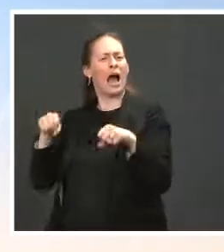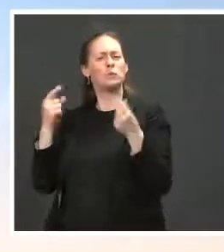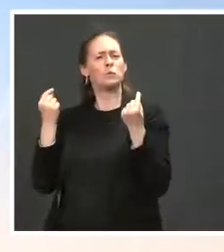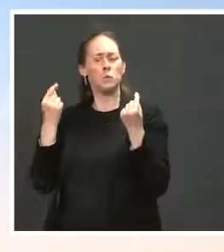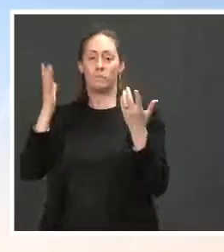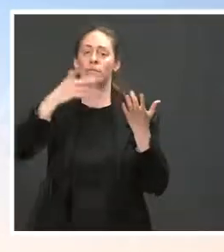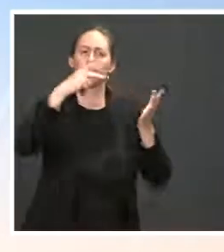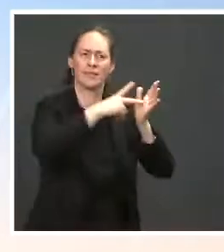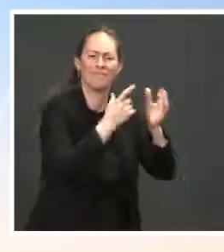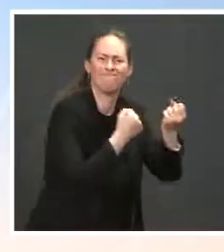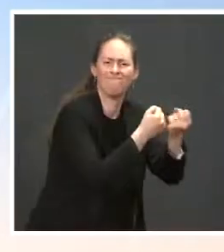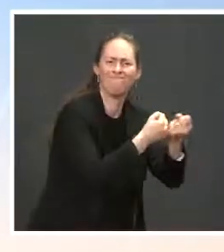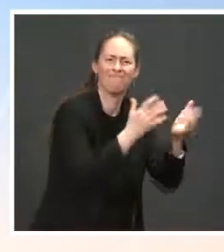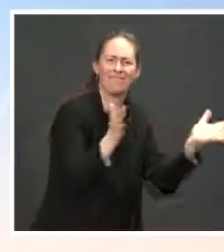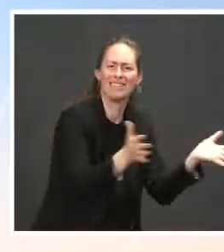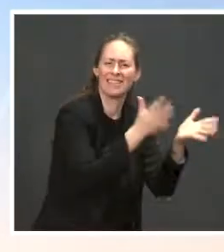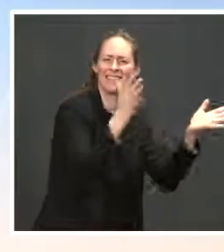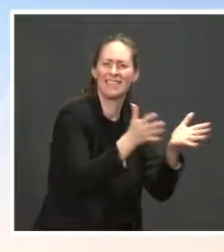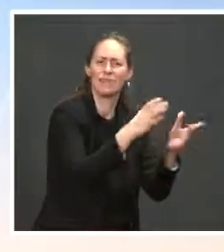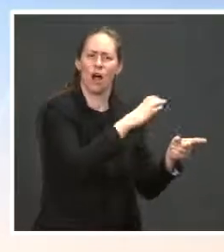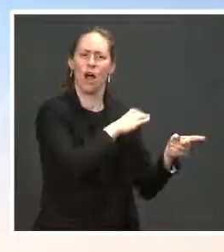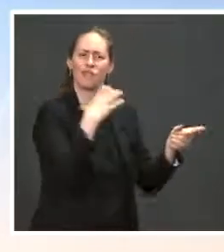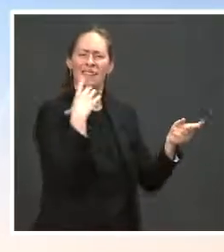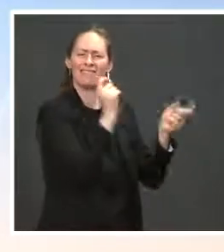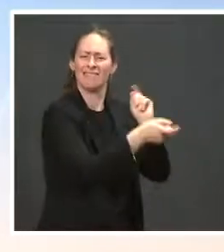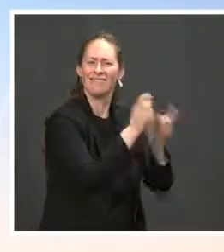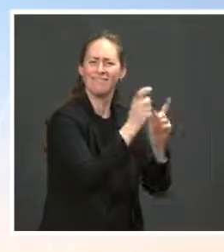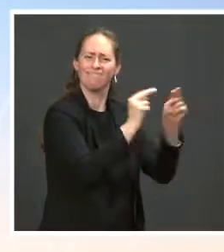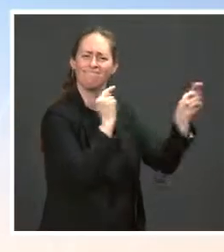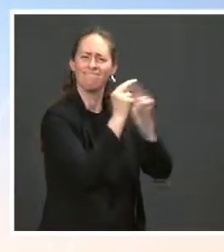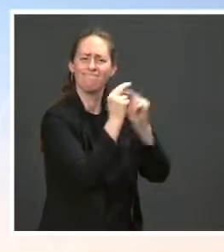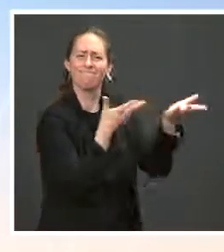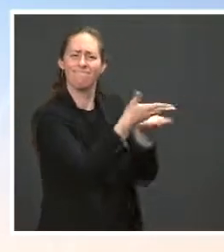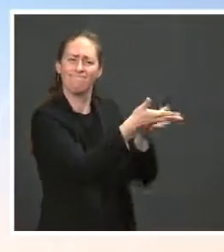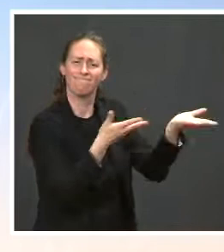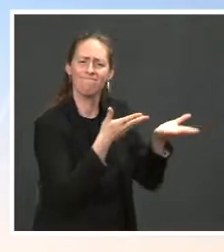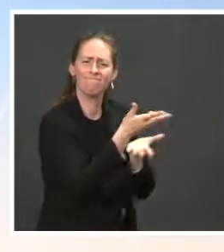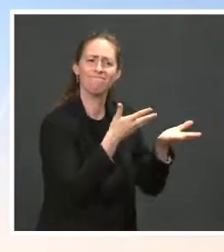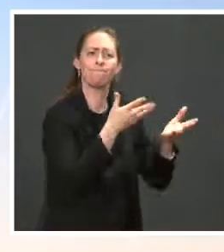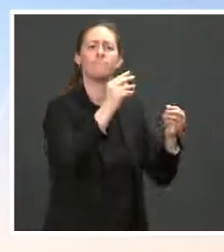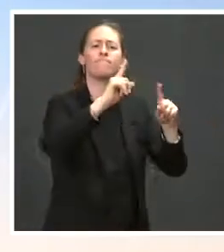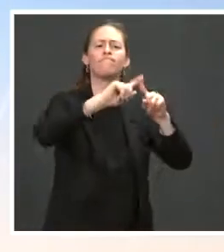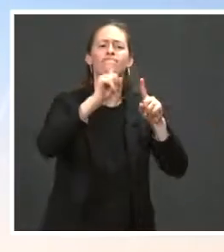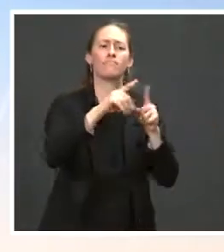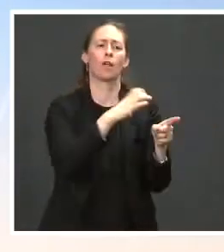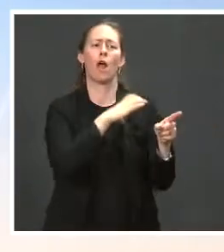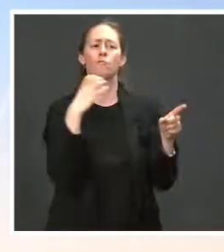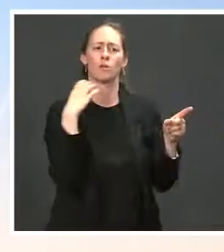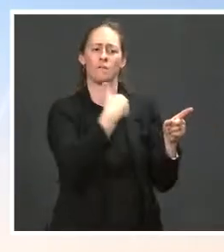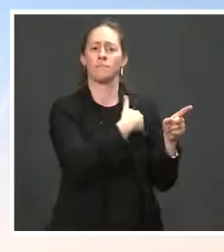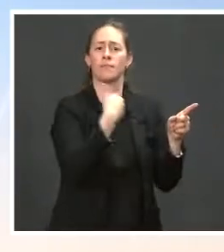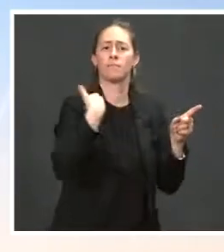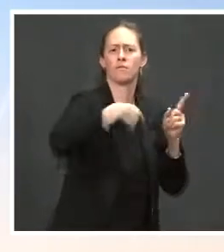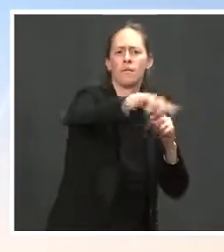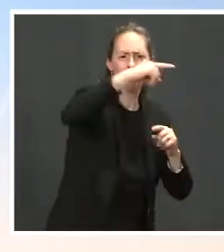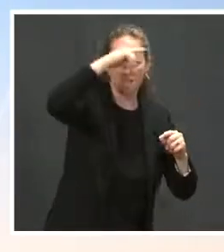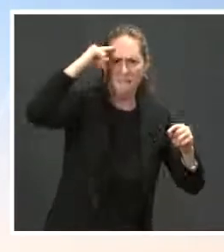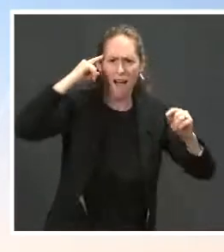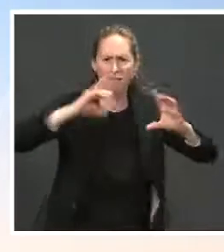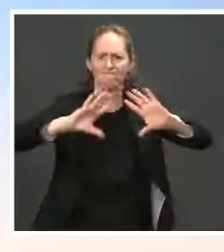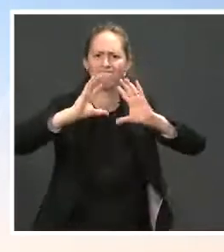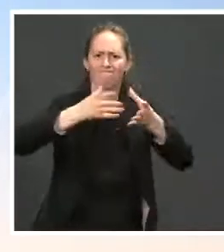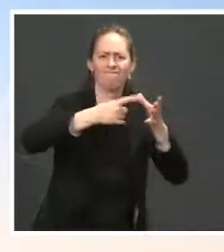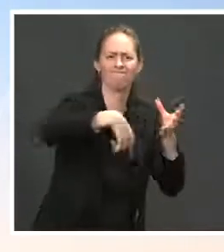with leaders in Congress in the Senate and House, also having a discussion with members of the Congressional Black Caucus, many of whom are playing important